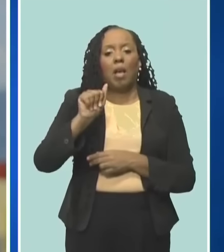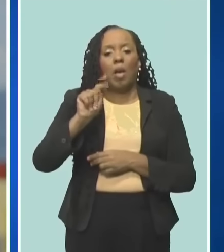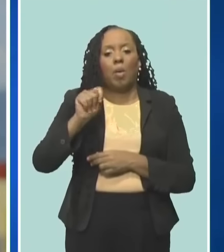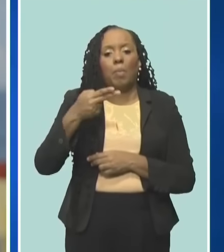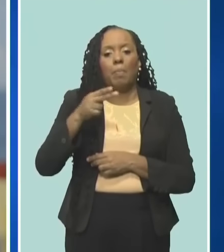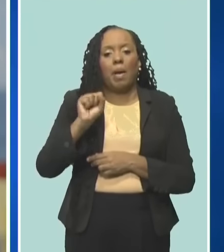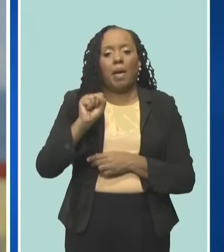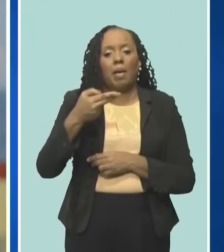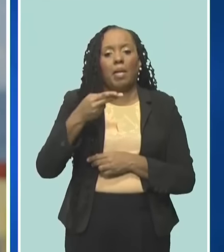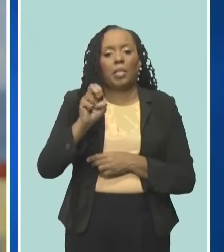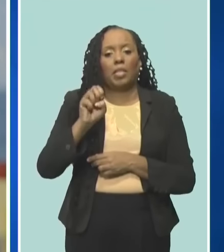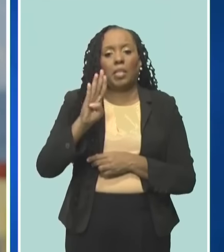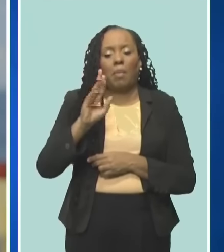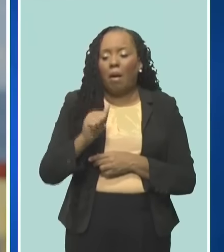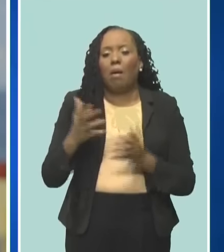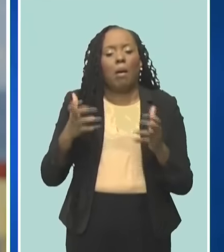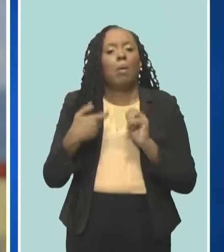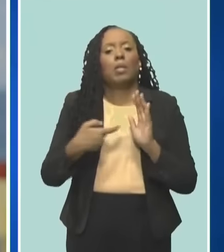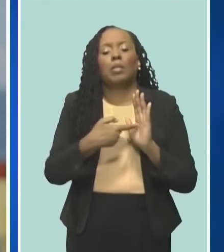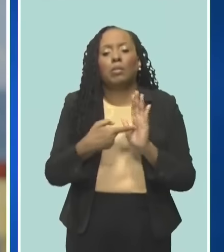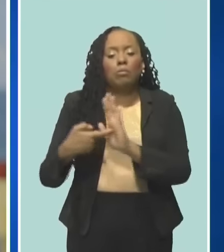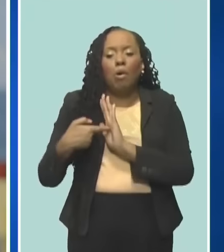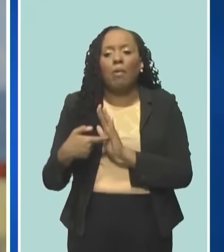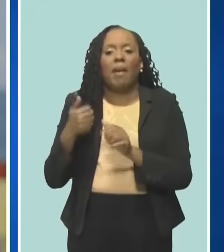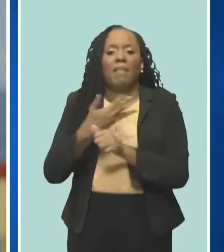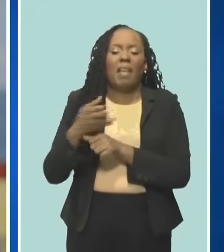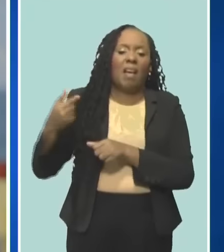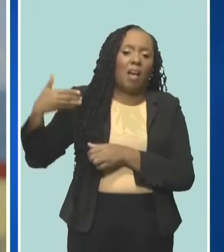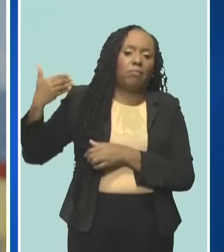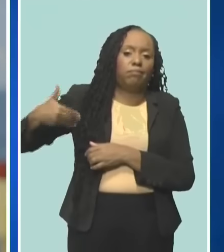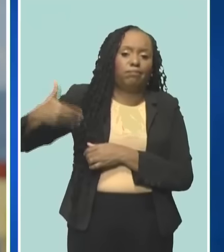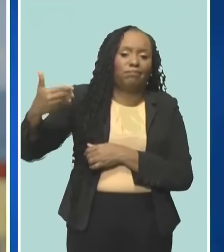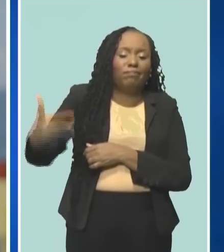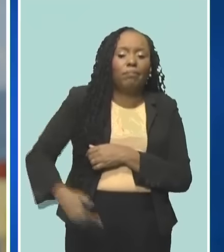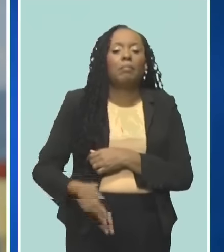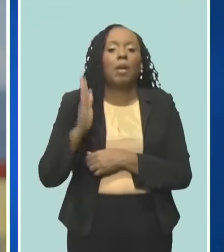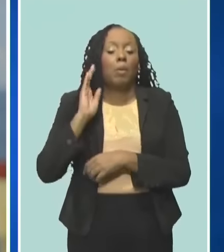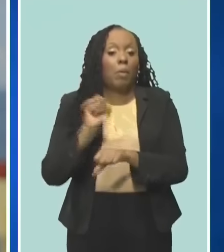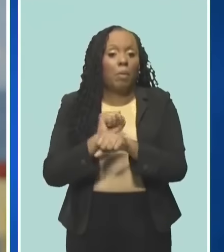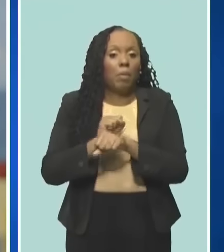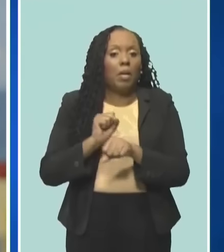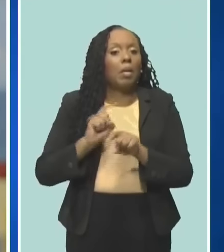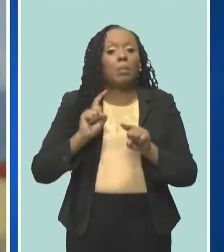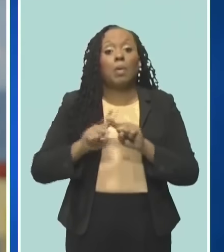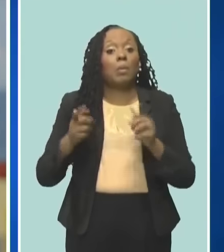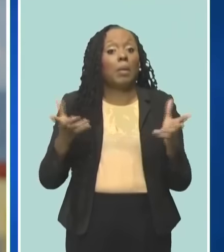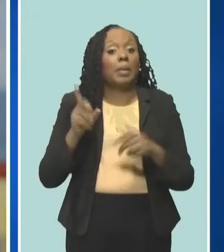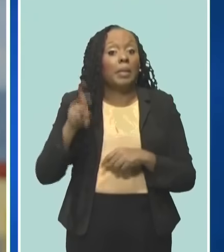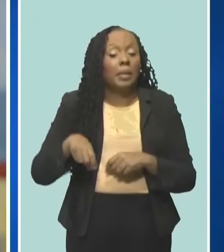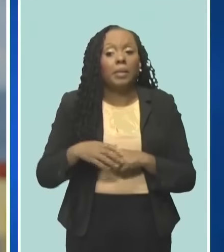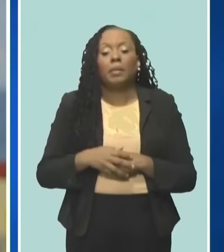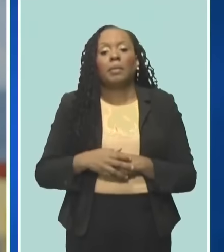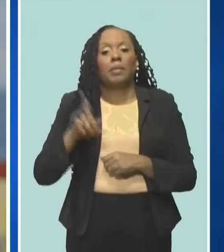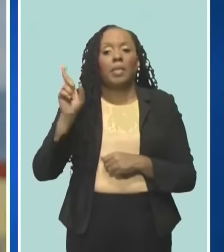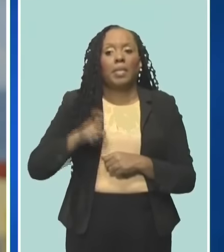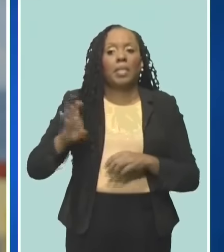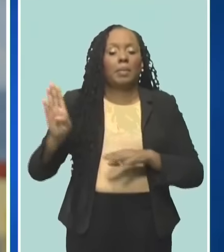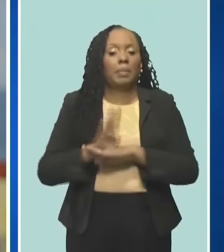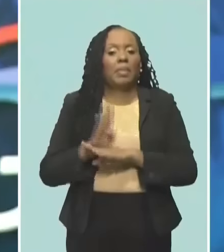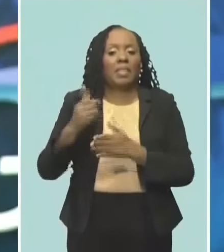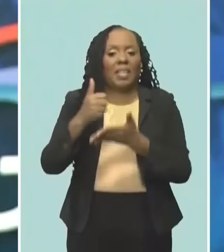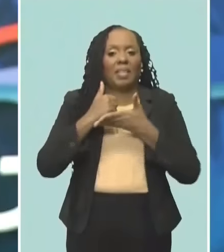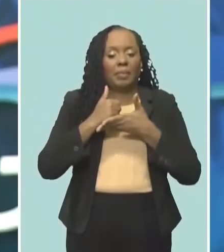generation to generation, from one seed to the other. And we got to work with it, but what we're going to need is corporate Barbados to help